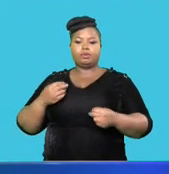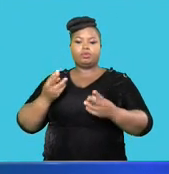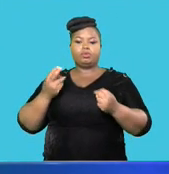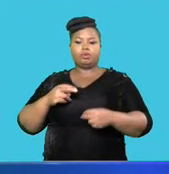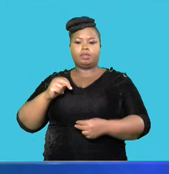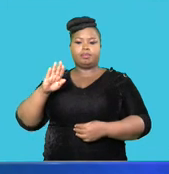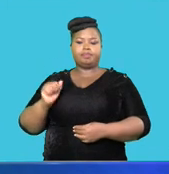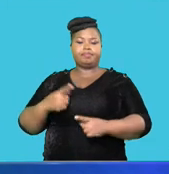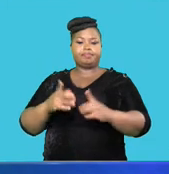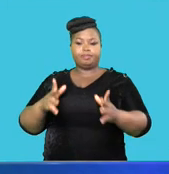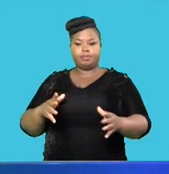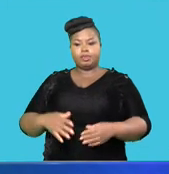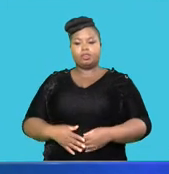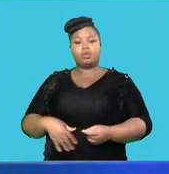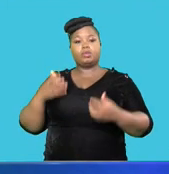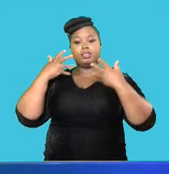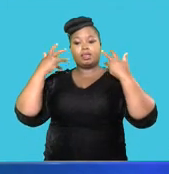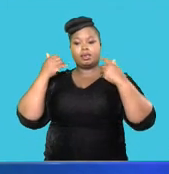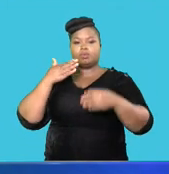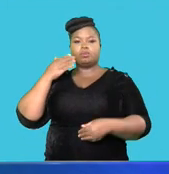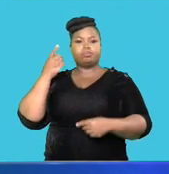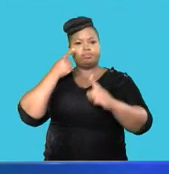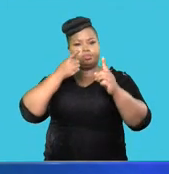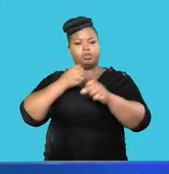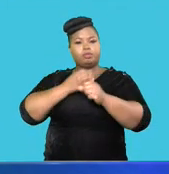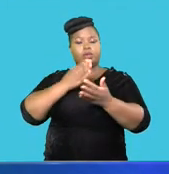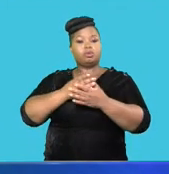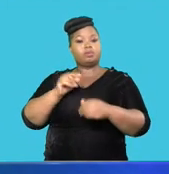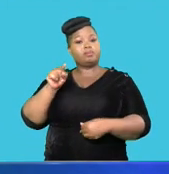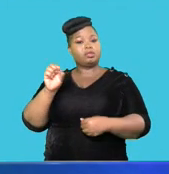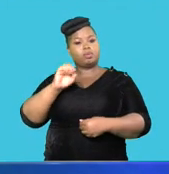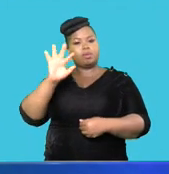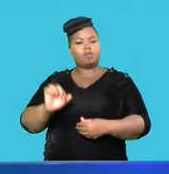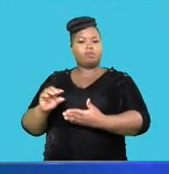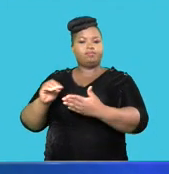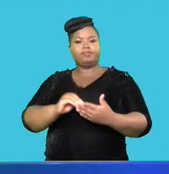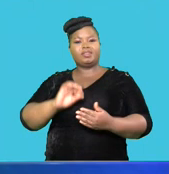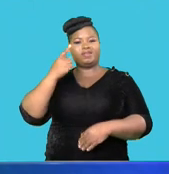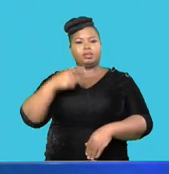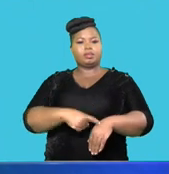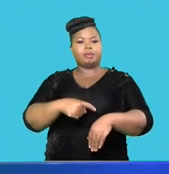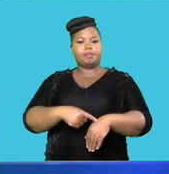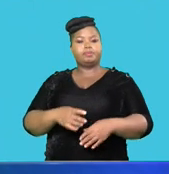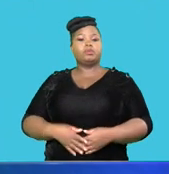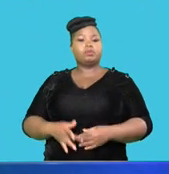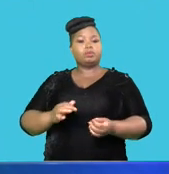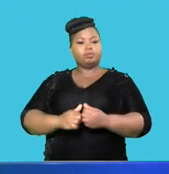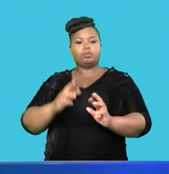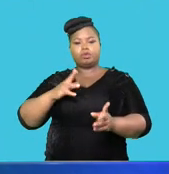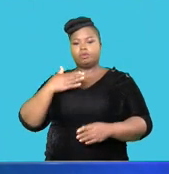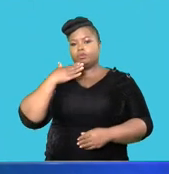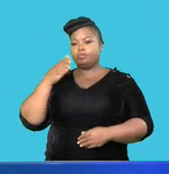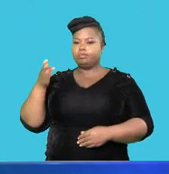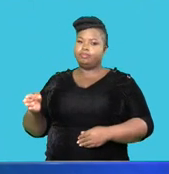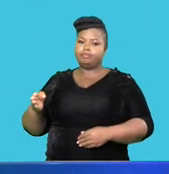NBA player. The Tigers were instrumental in bringing the bell to South Africa for the first time. Our sports reporter,